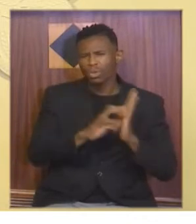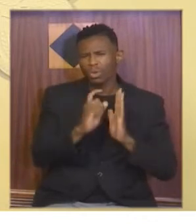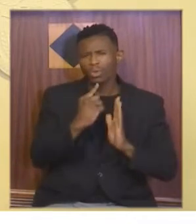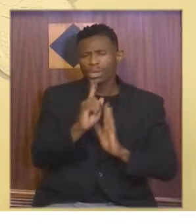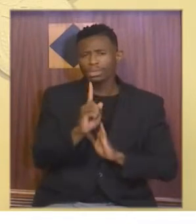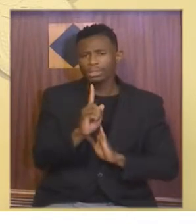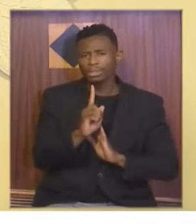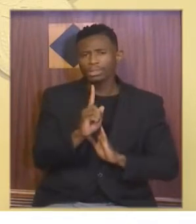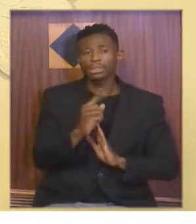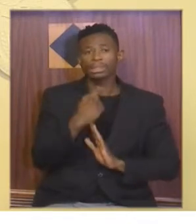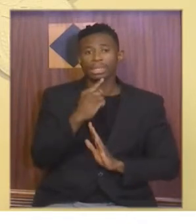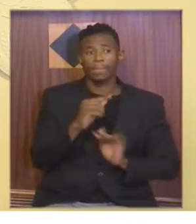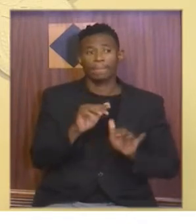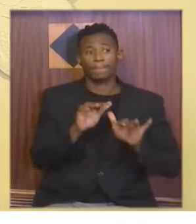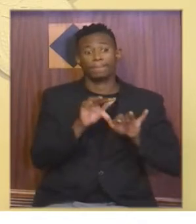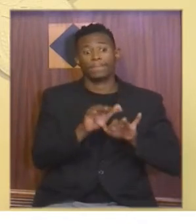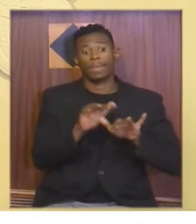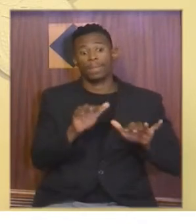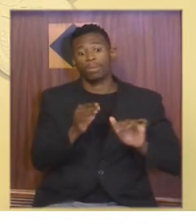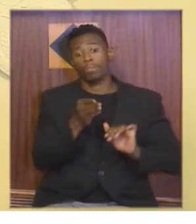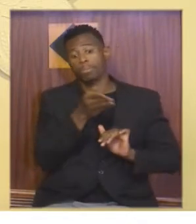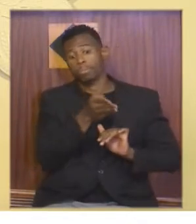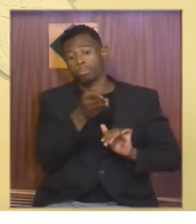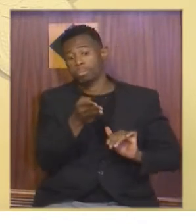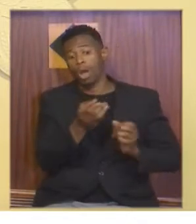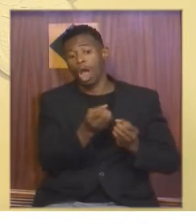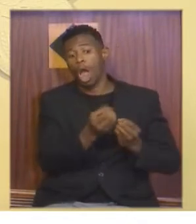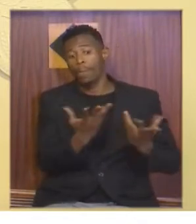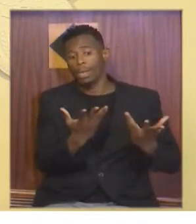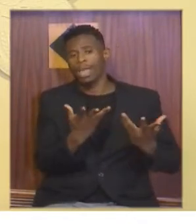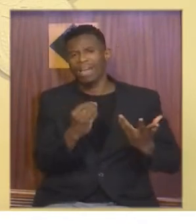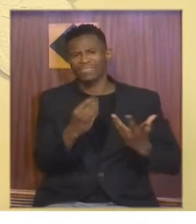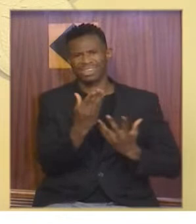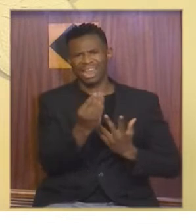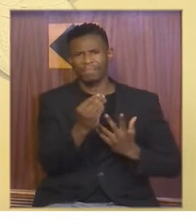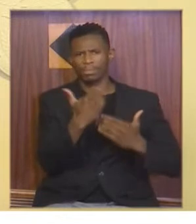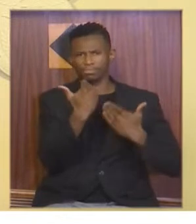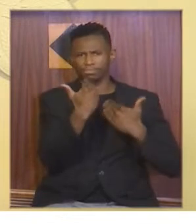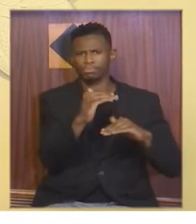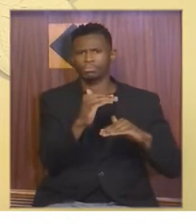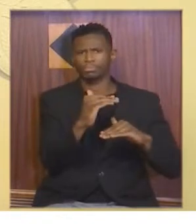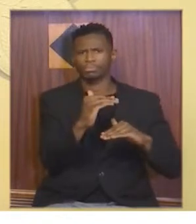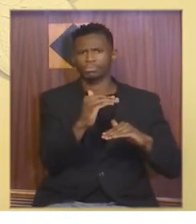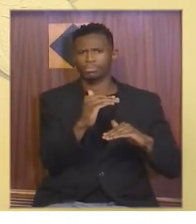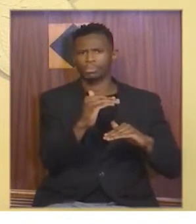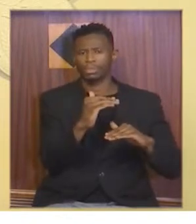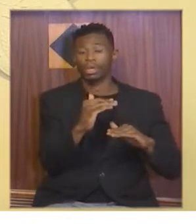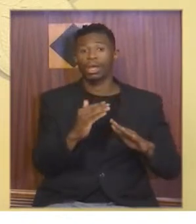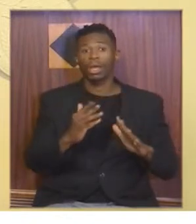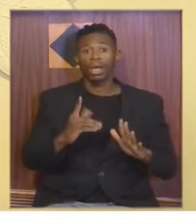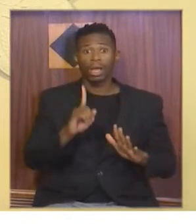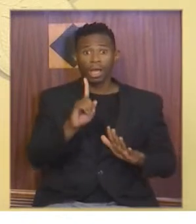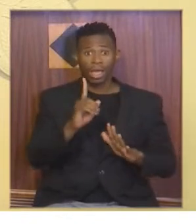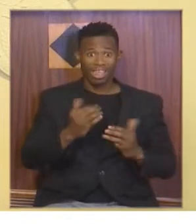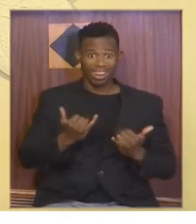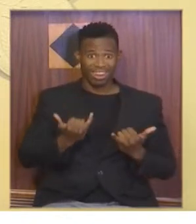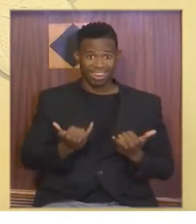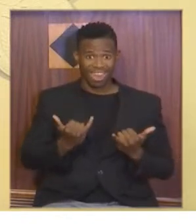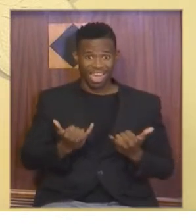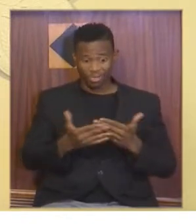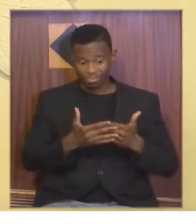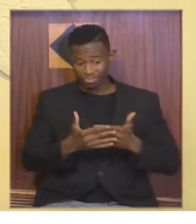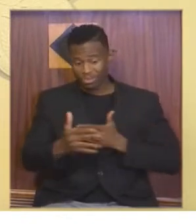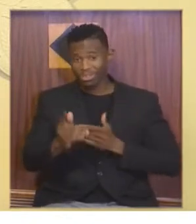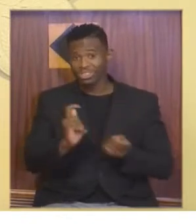limit on the number of people who could attend a gathering. The approach now going